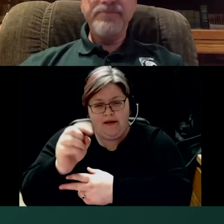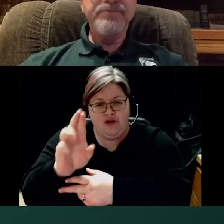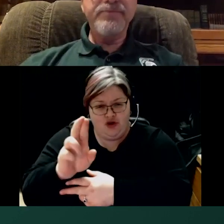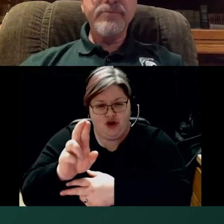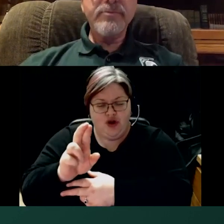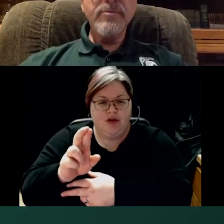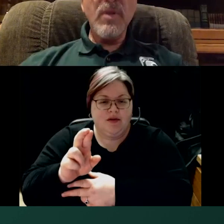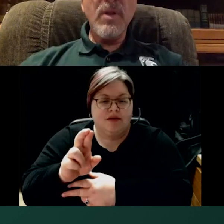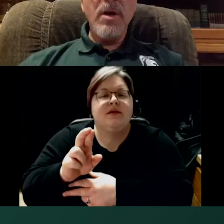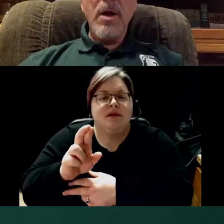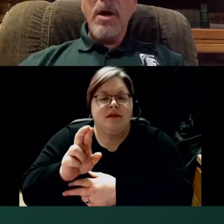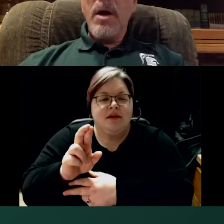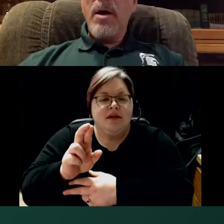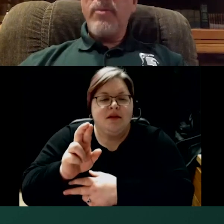is.